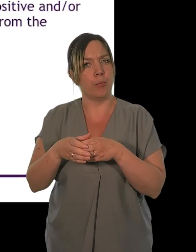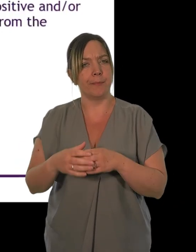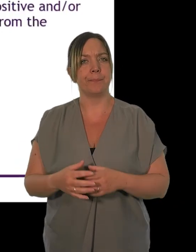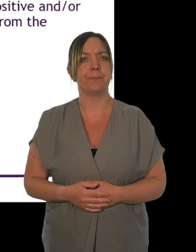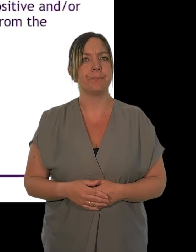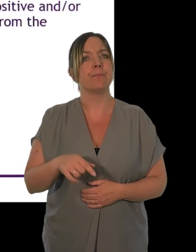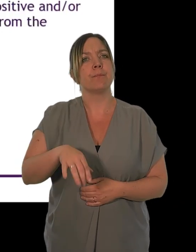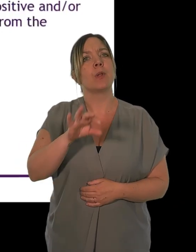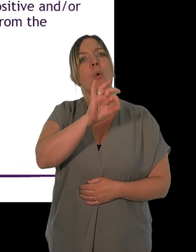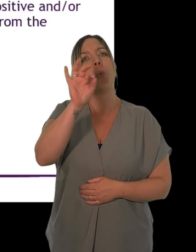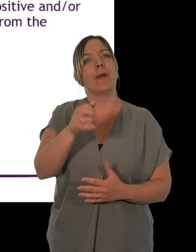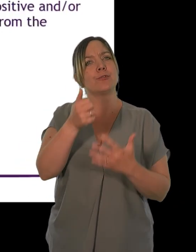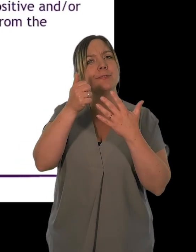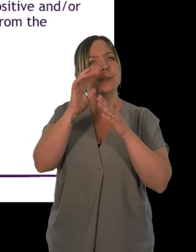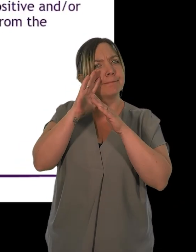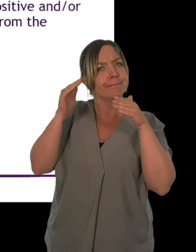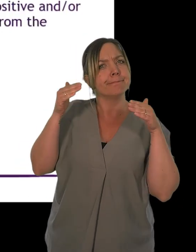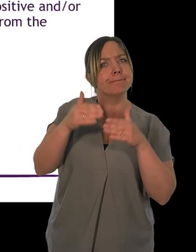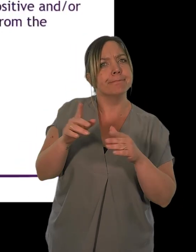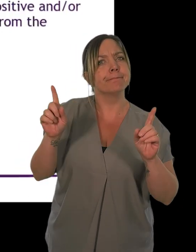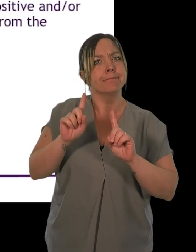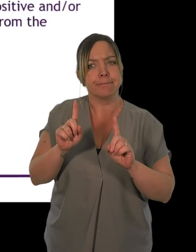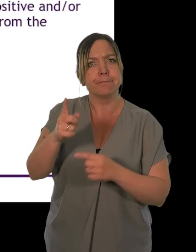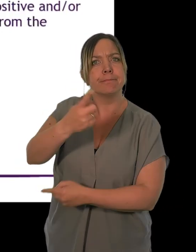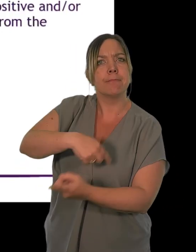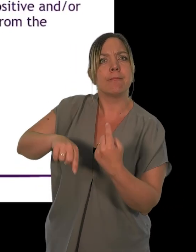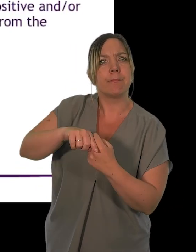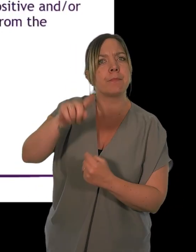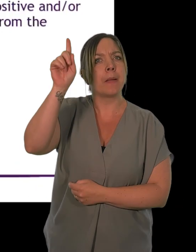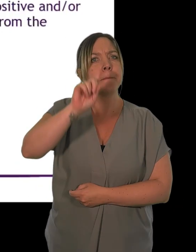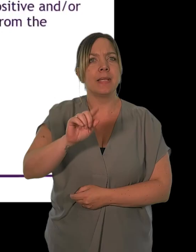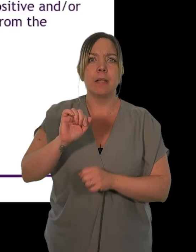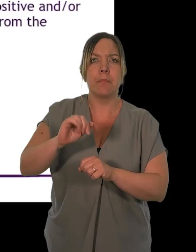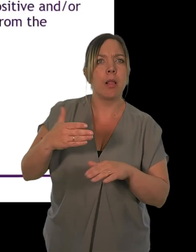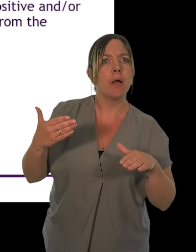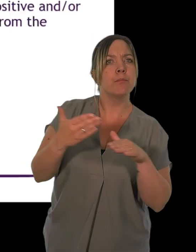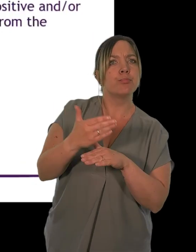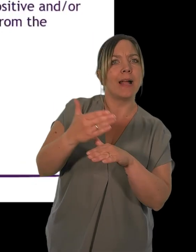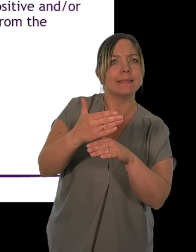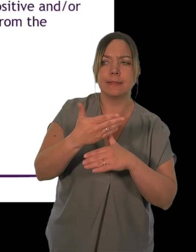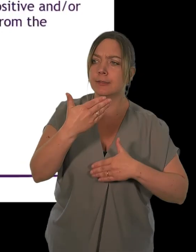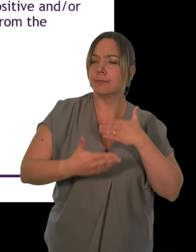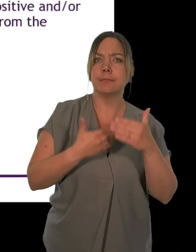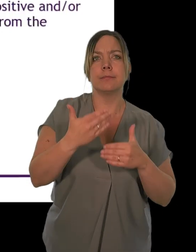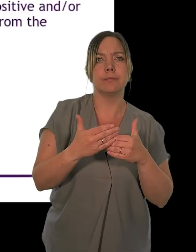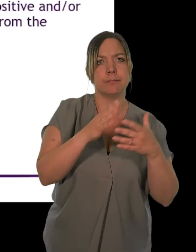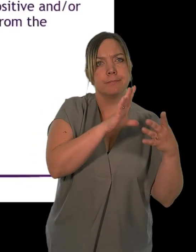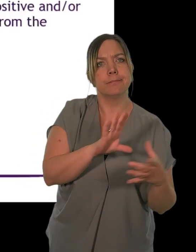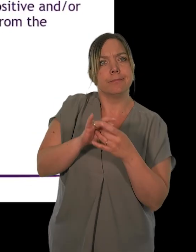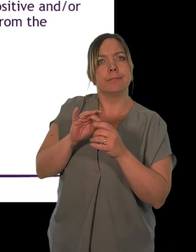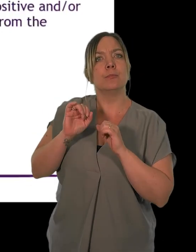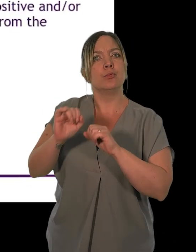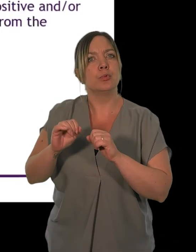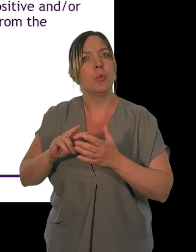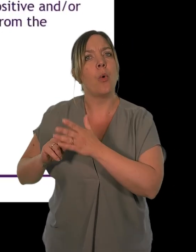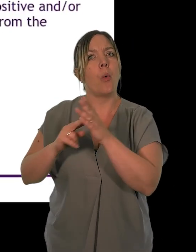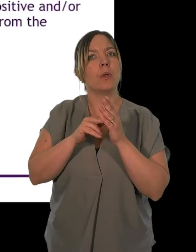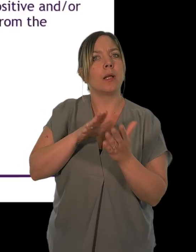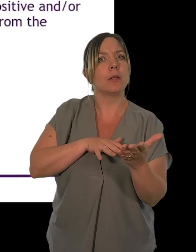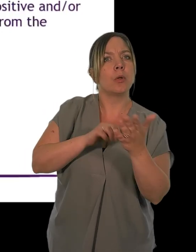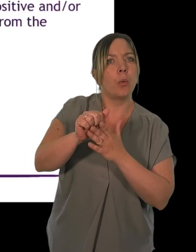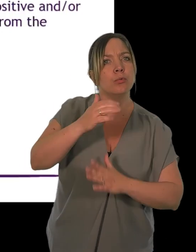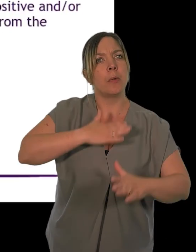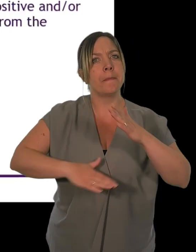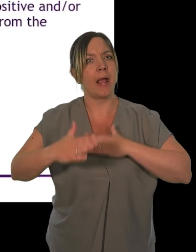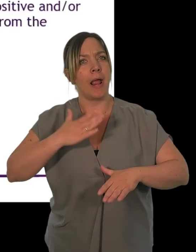specifically on the changes to selection and employee voice that you have studied. Therefore, you need to be